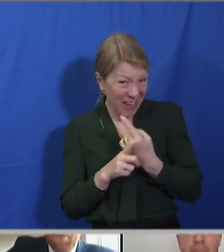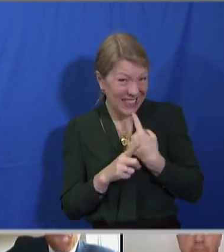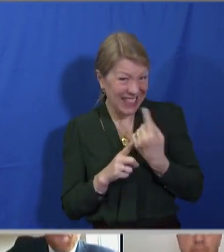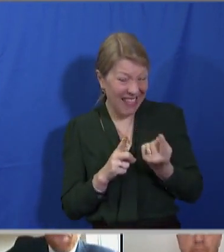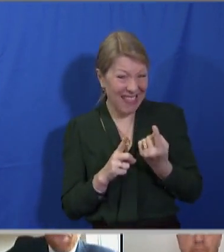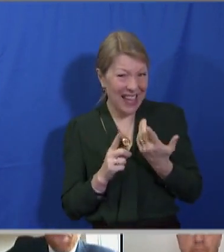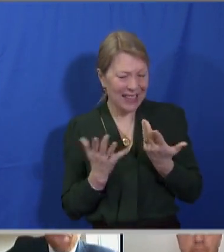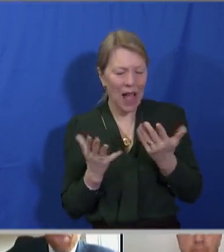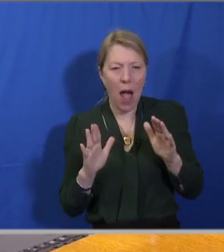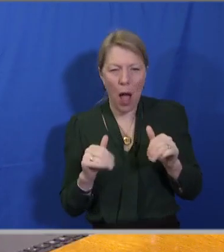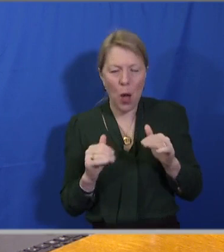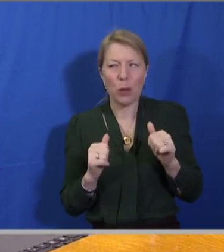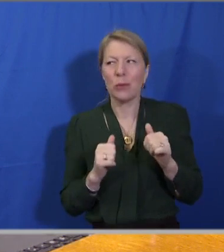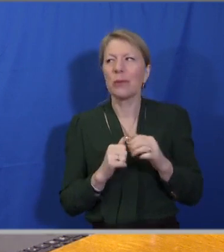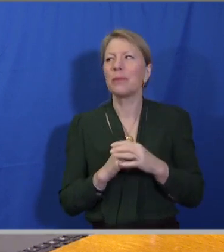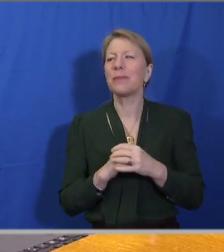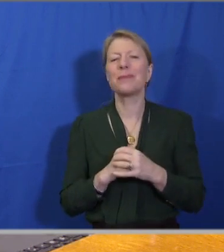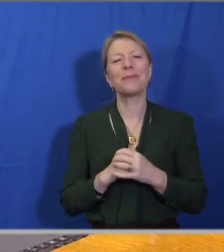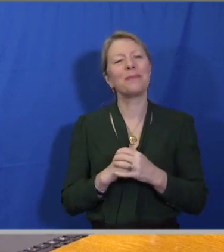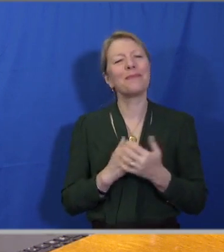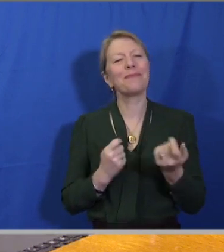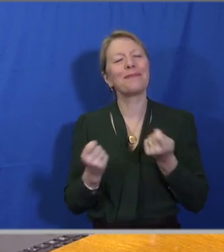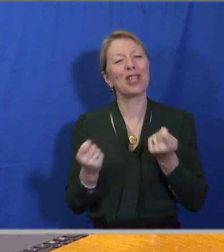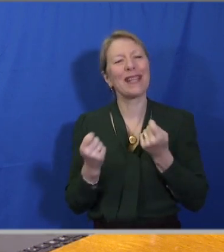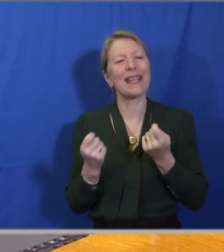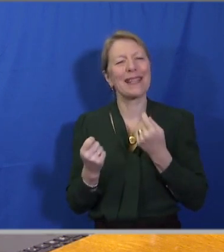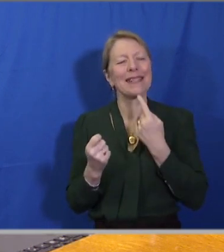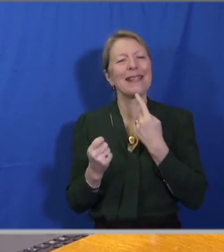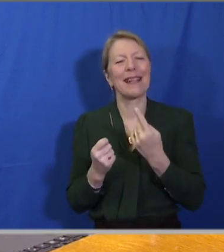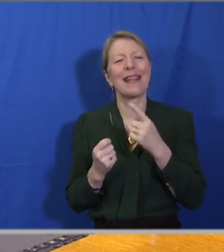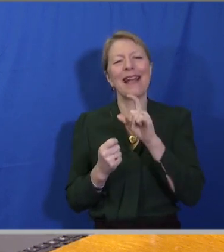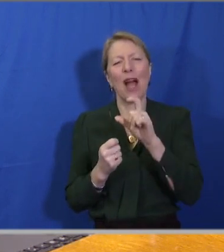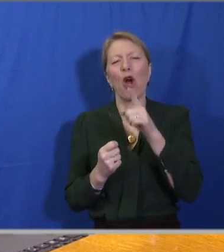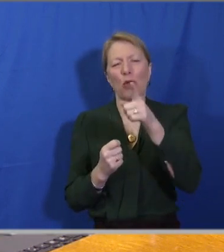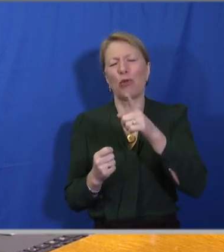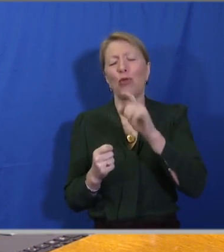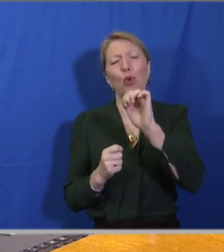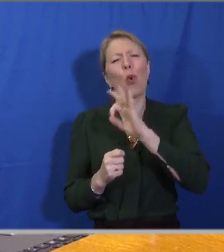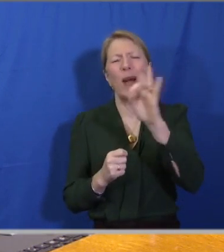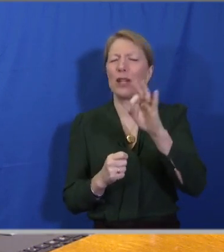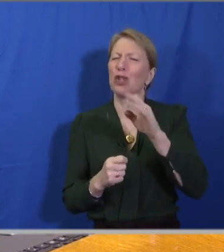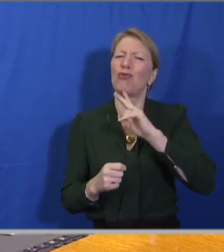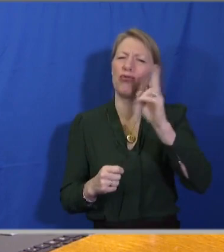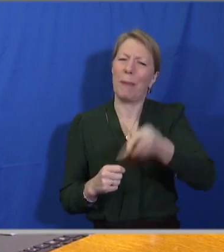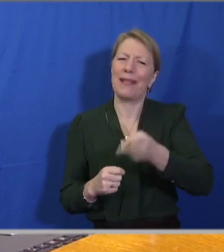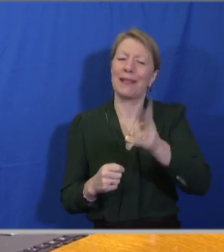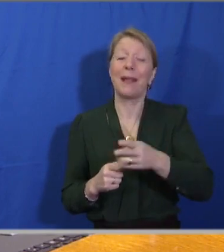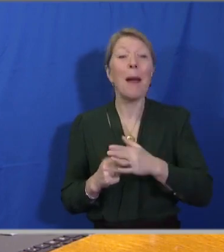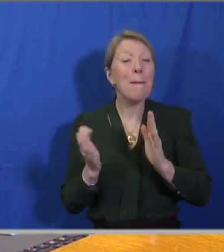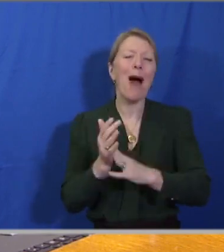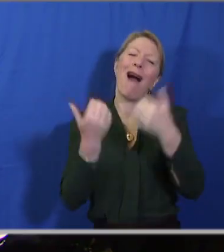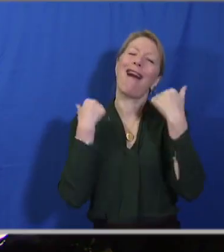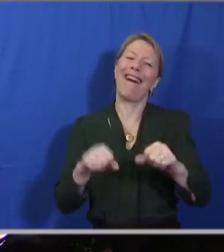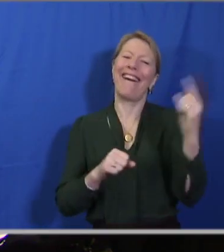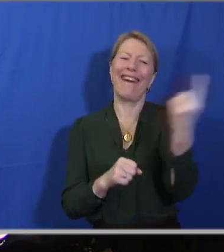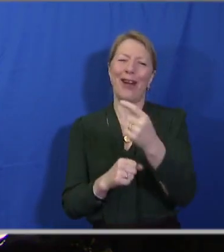summarising just for Mark as he's now? Brian, I'll ask Carol to repeat the question. Carol, go ahead and repeat the question, please, just for clarity. Mark, it's good to see you. We've